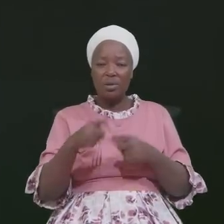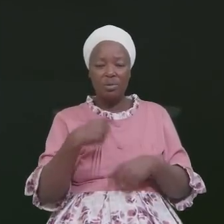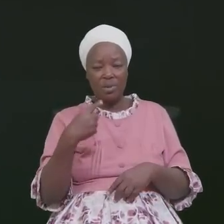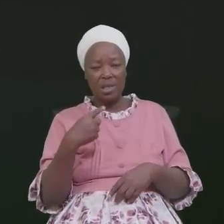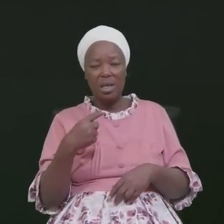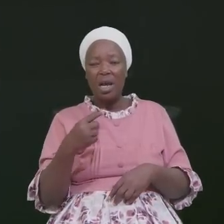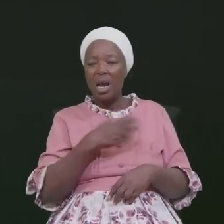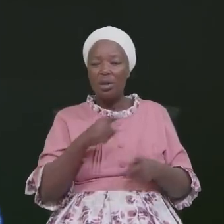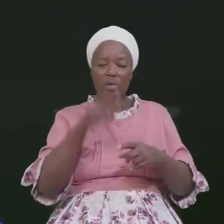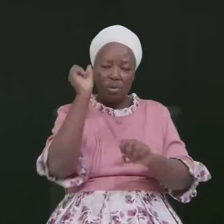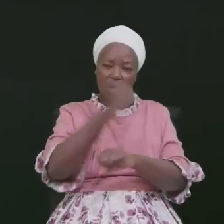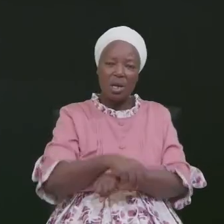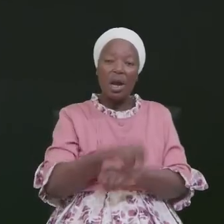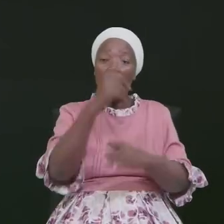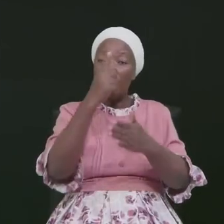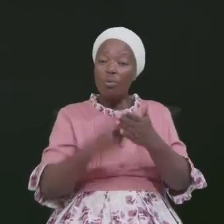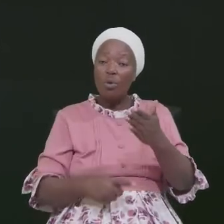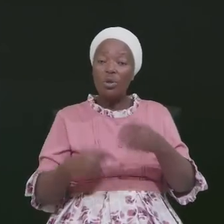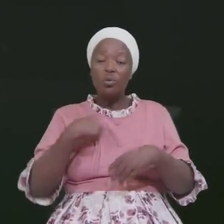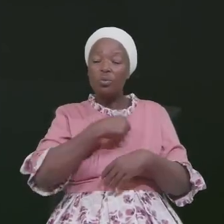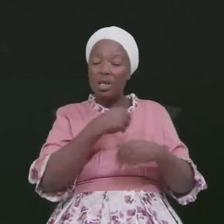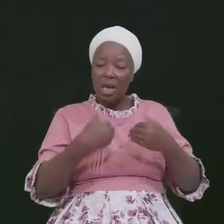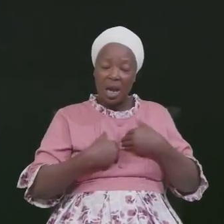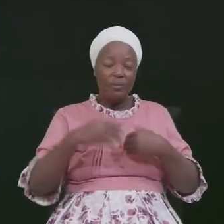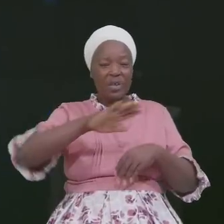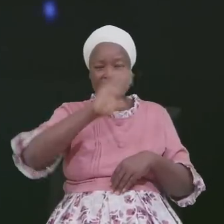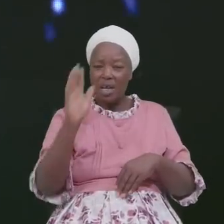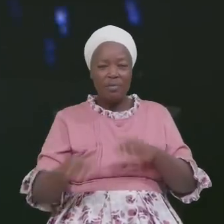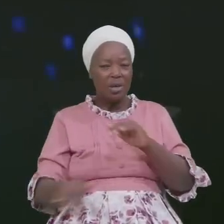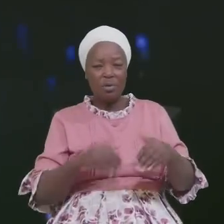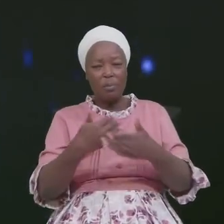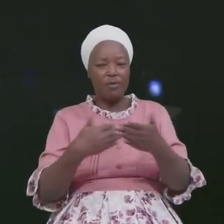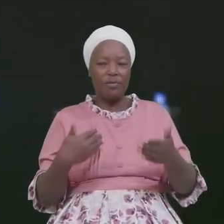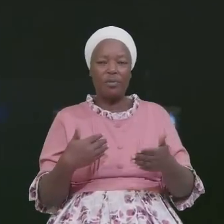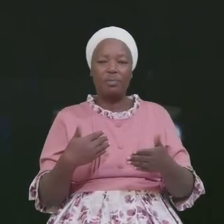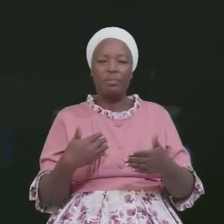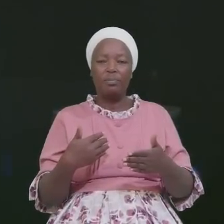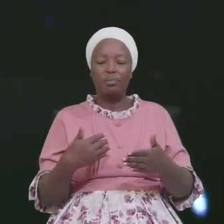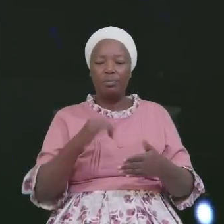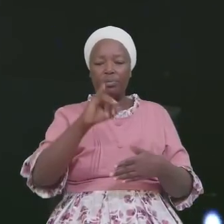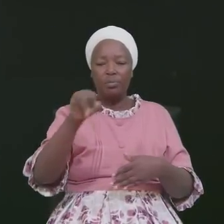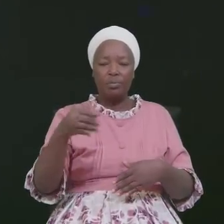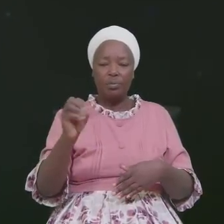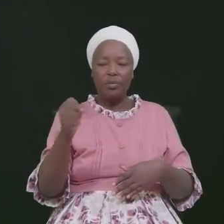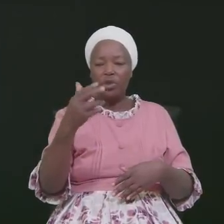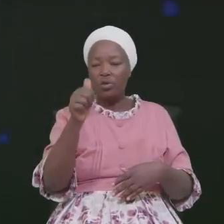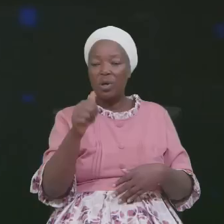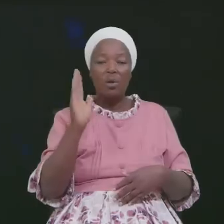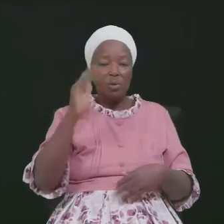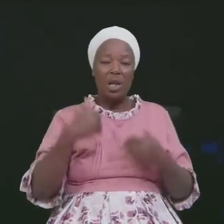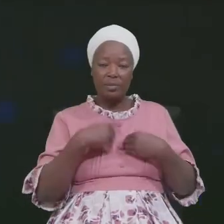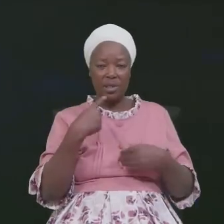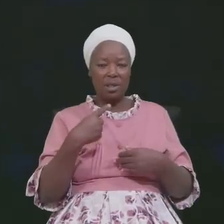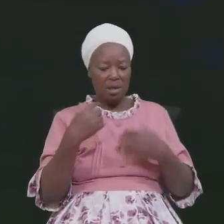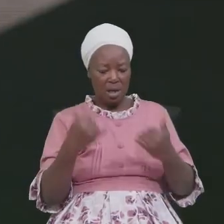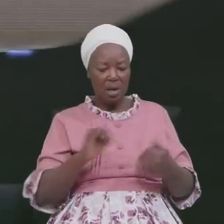we overcome what we had not done before. Joshua could have said, now I'm a